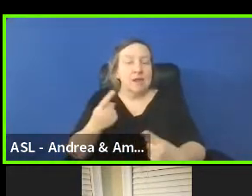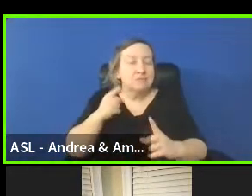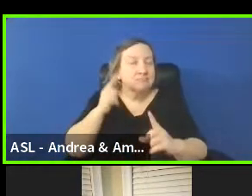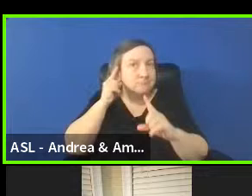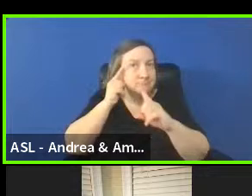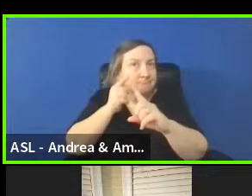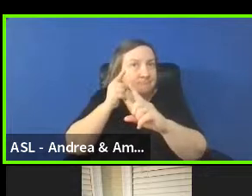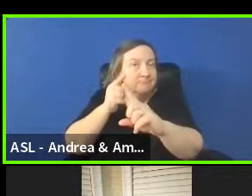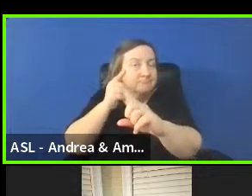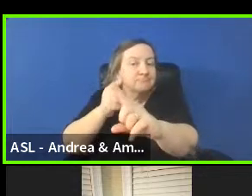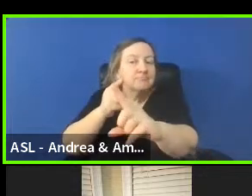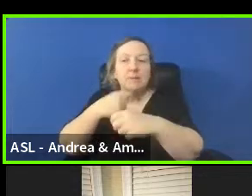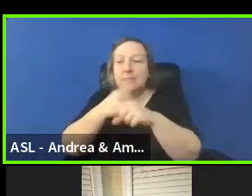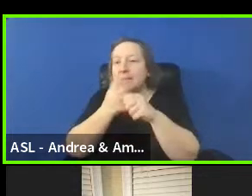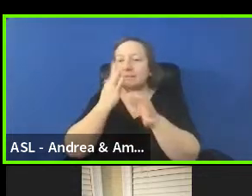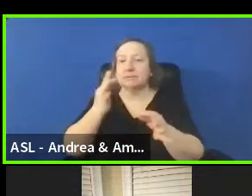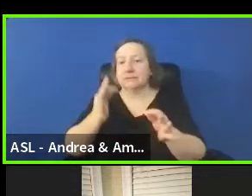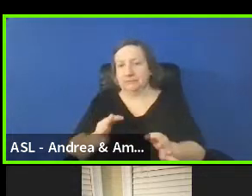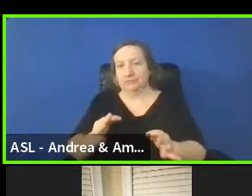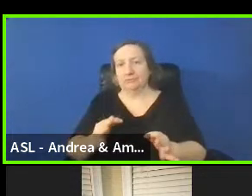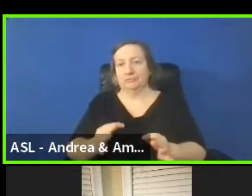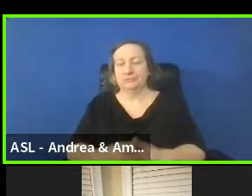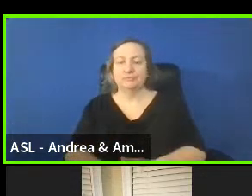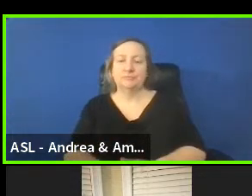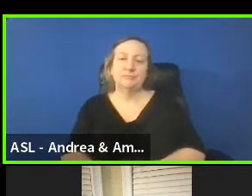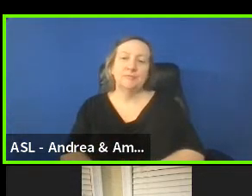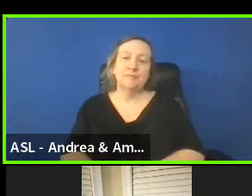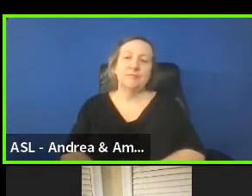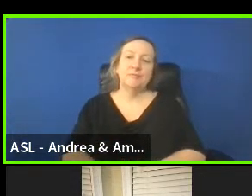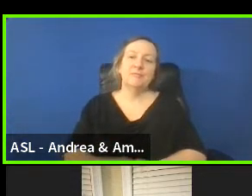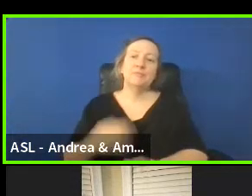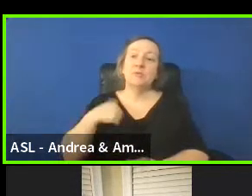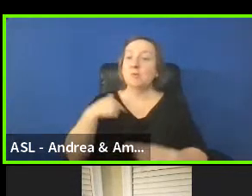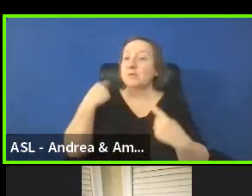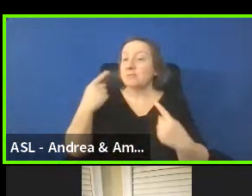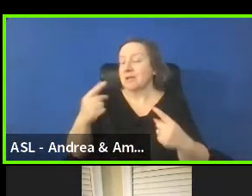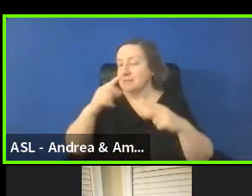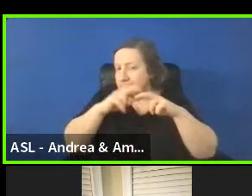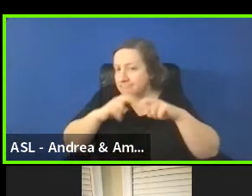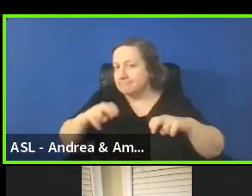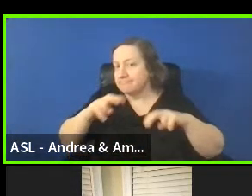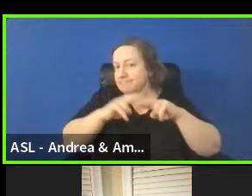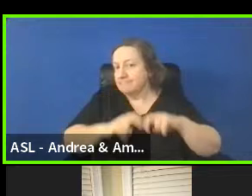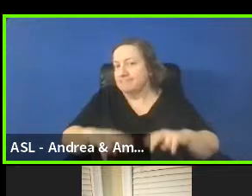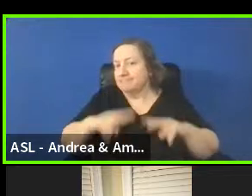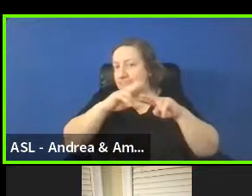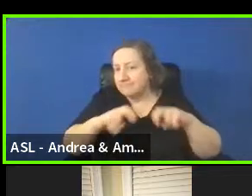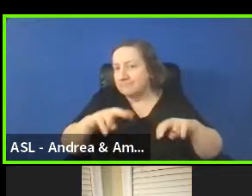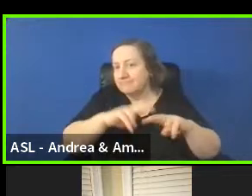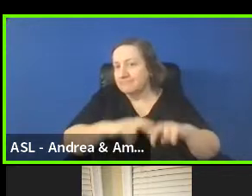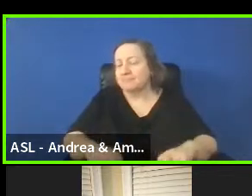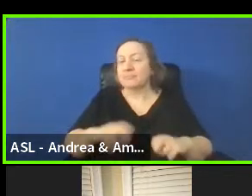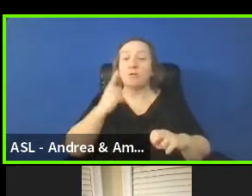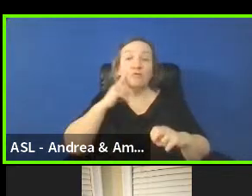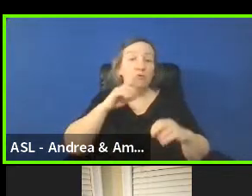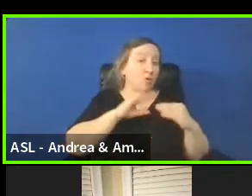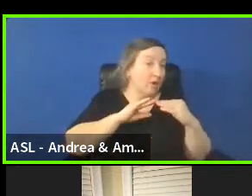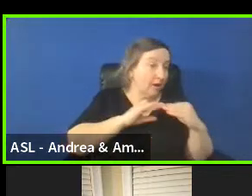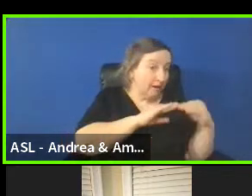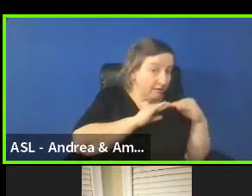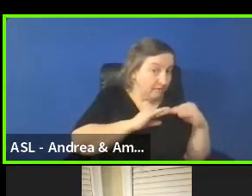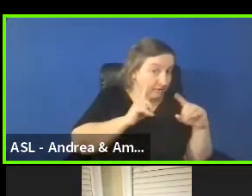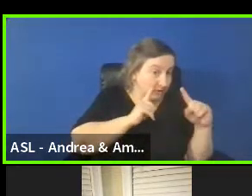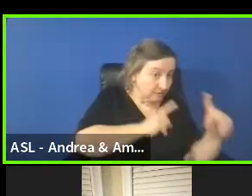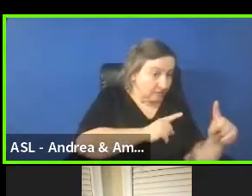towards some decisions. We have been running analysis, both equity analysis as well